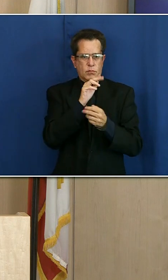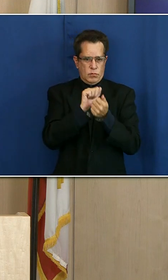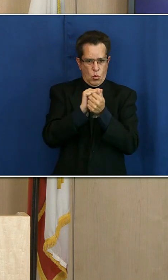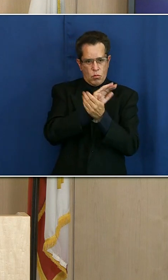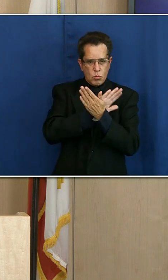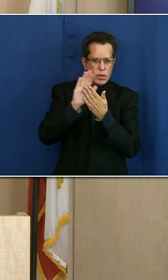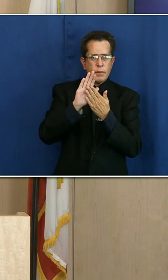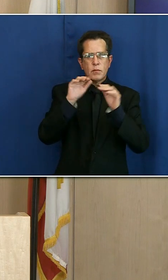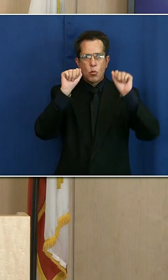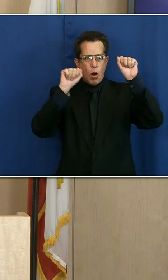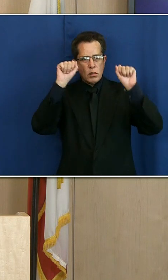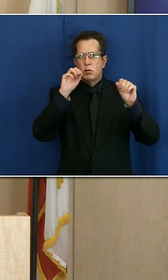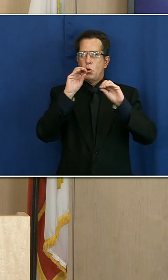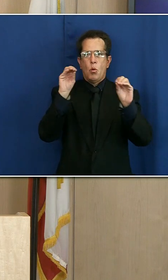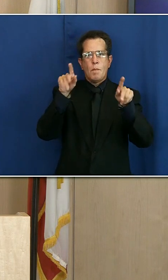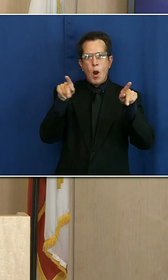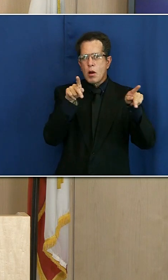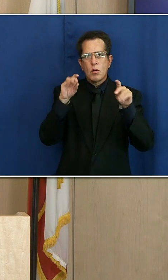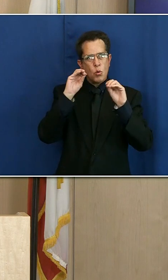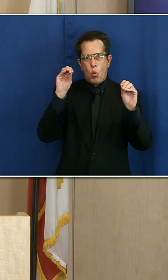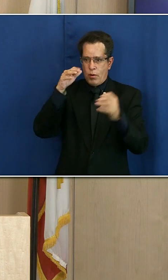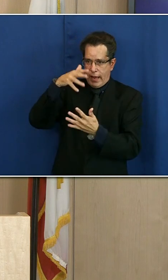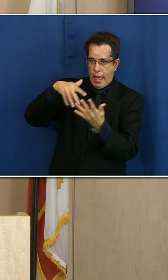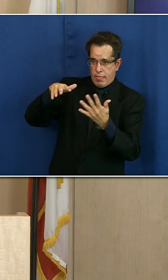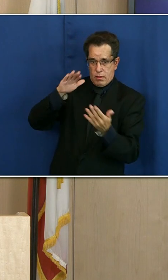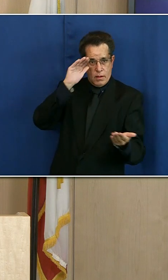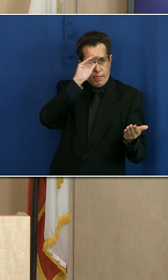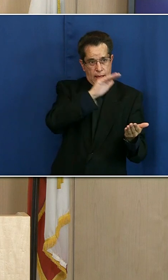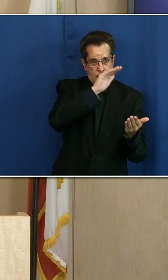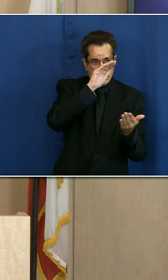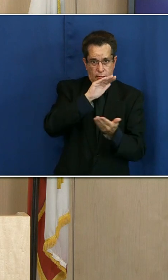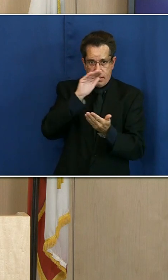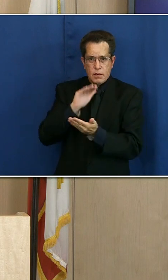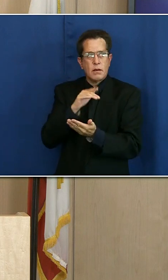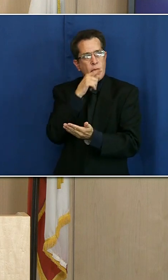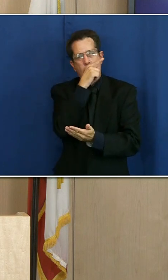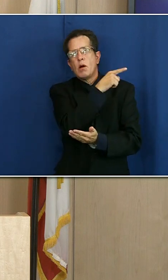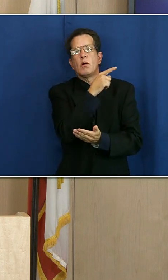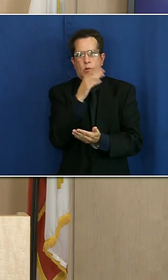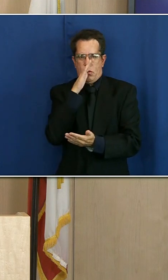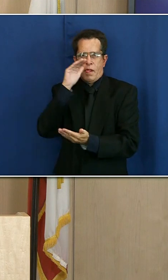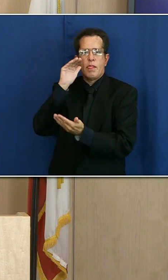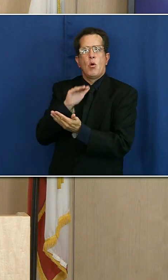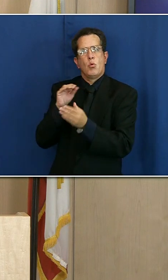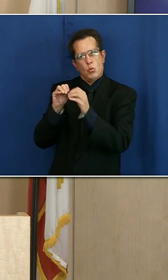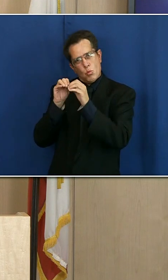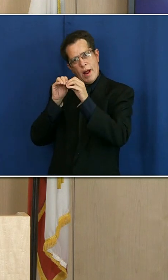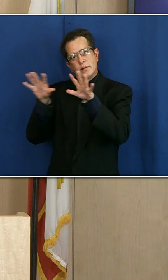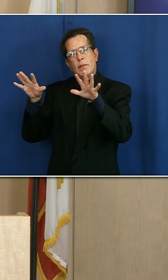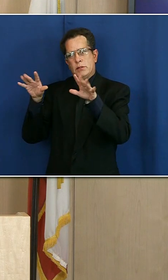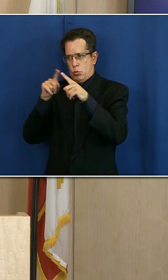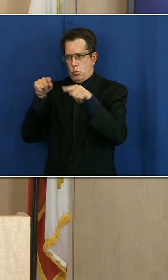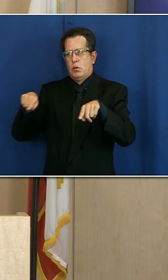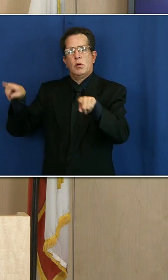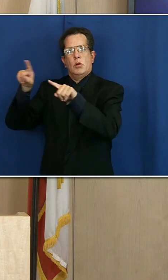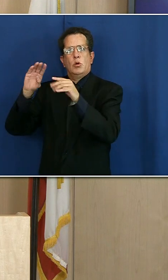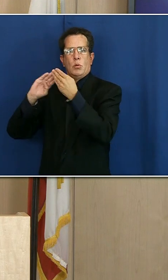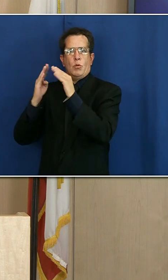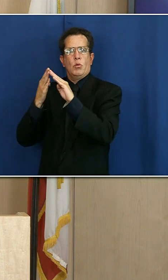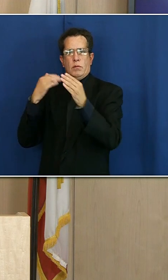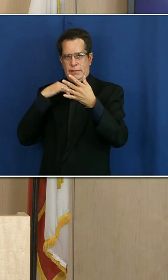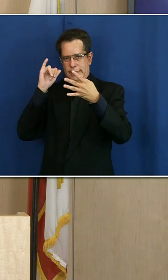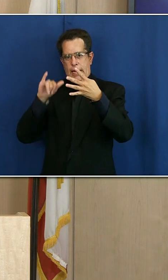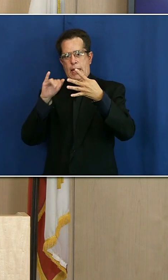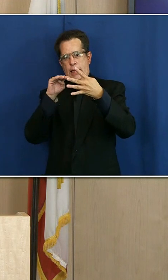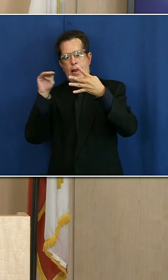not having social gatherings, that will, in fact, again, lower the transmission rate so we stay in the current tier